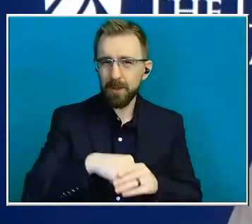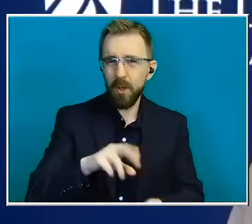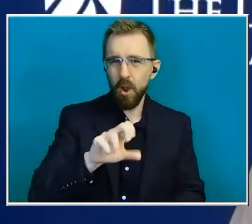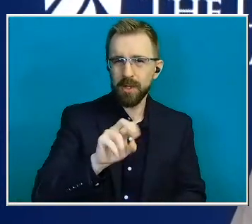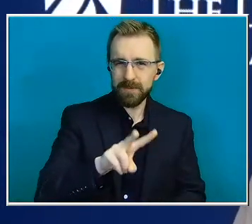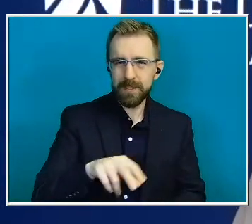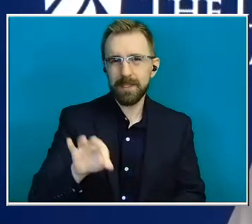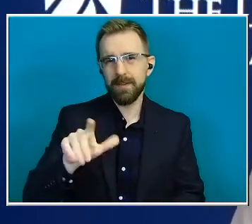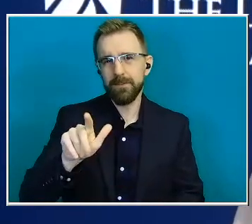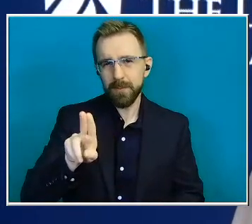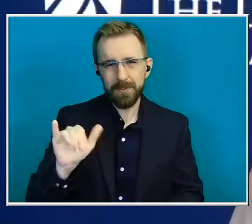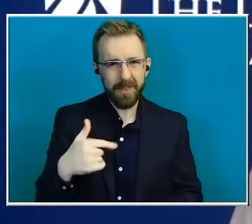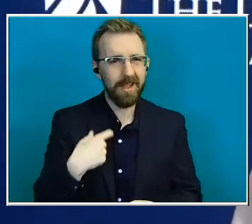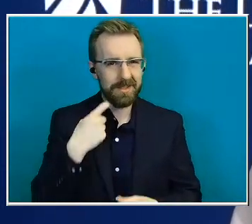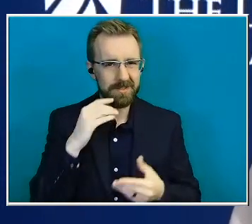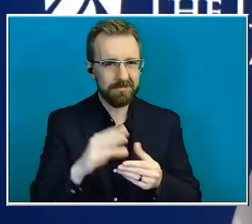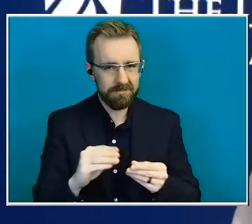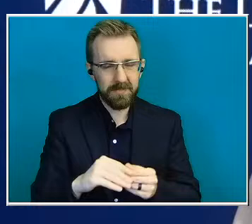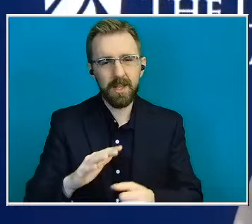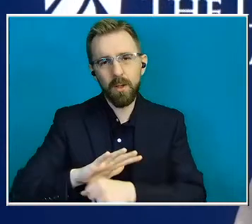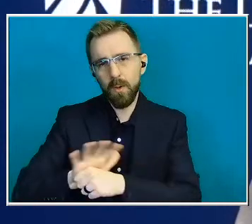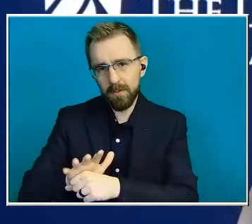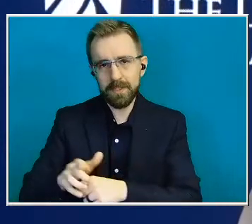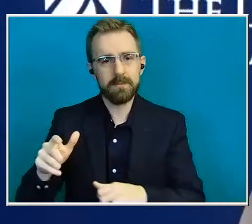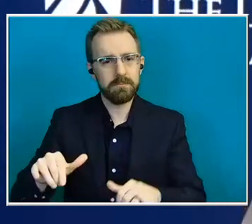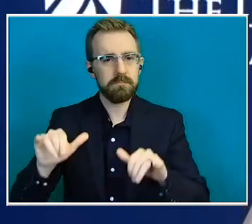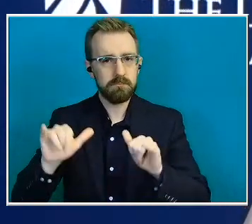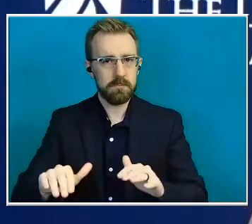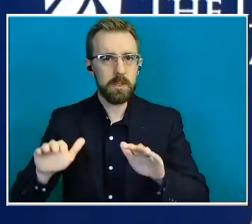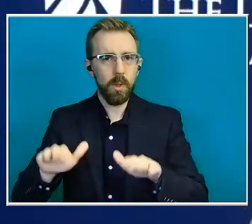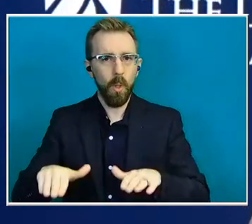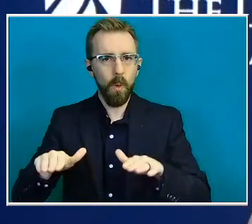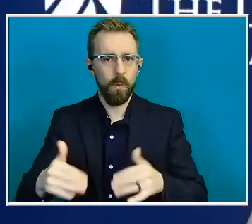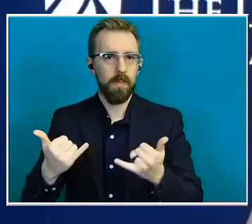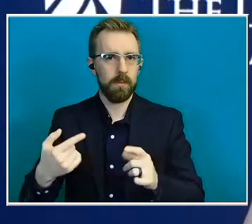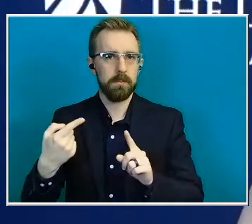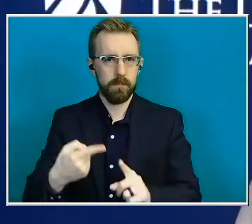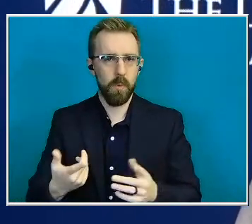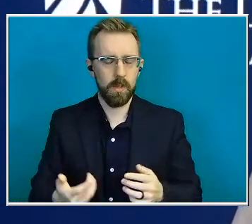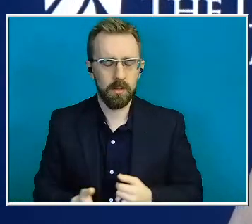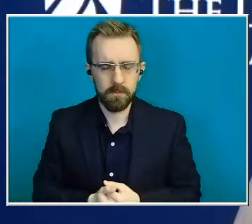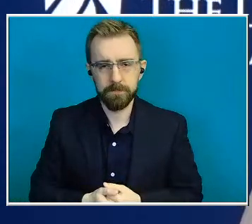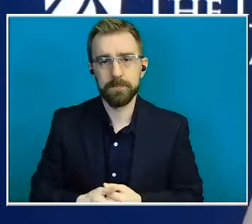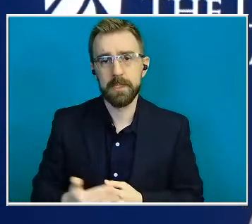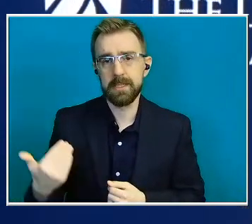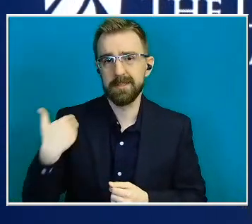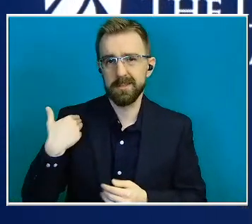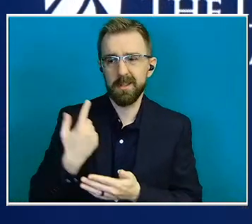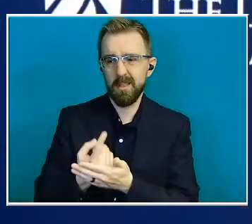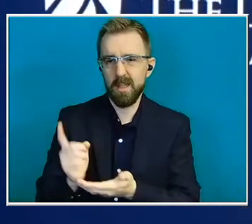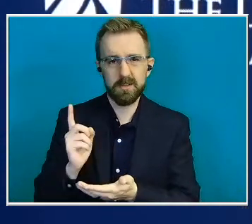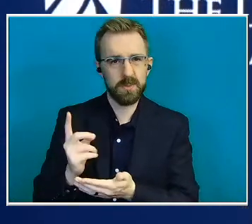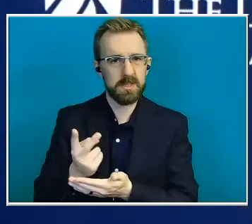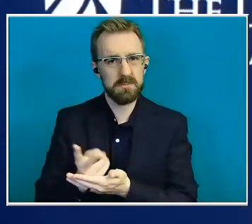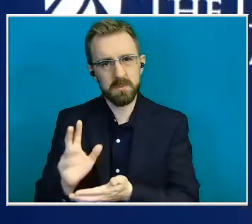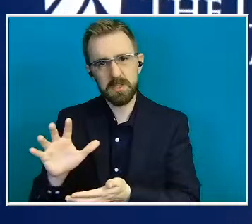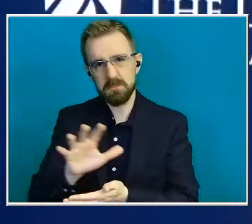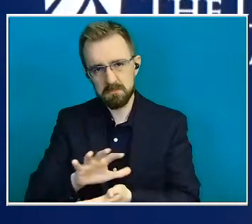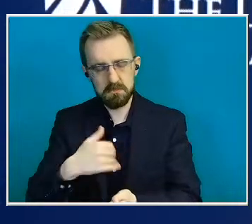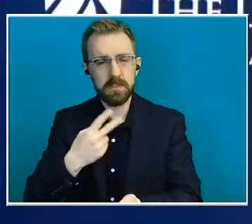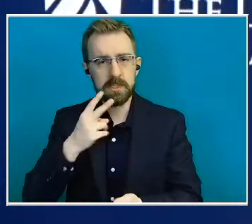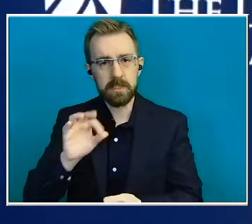and COVID-19 remain low at this point in time. In the last week or so, we have seen influenza activity